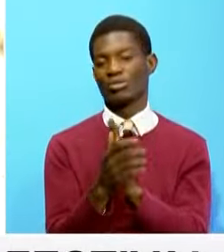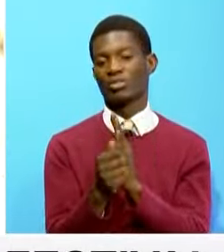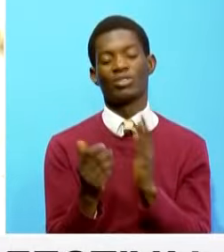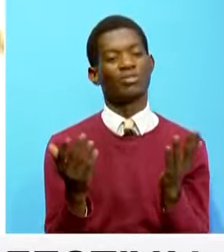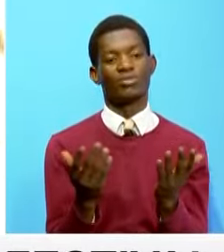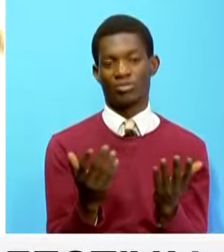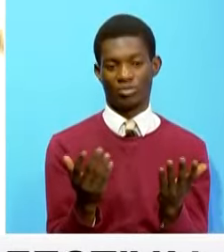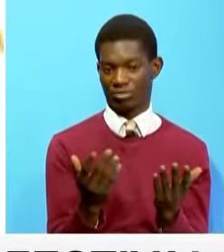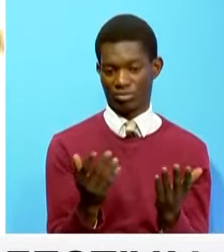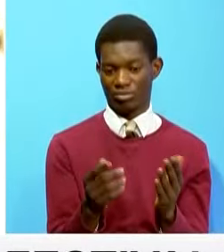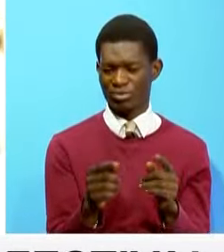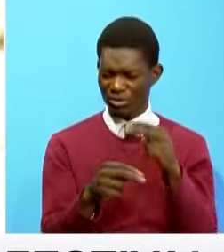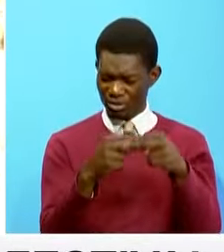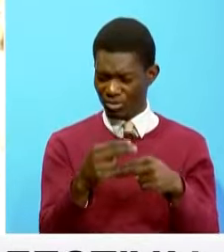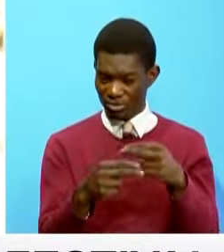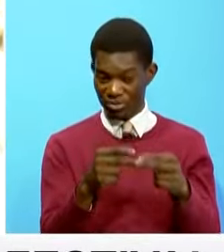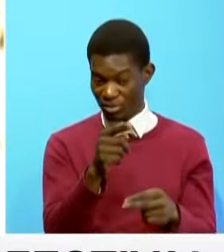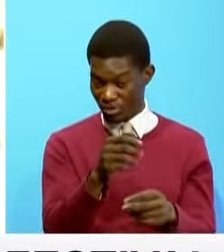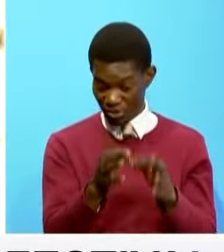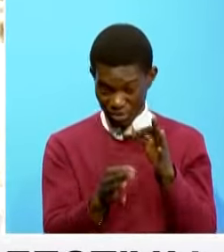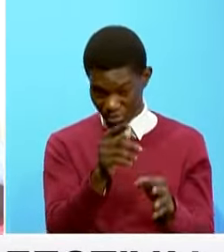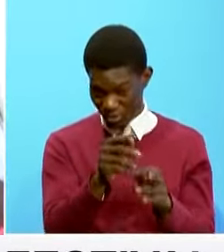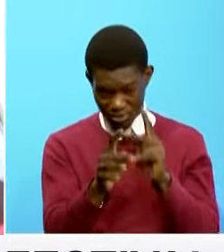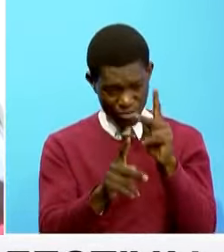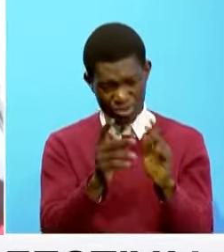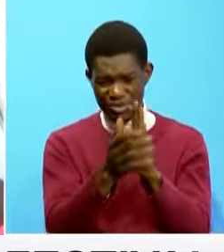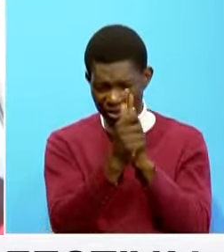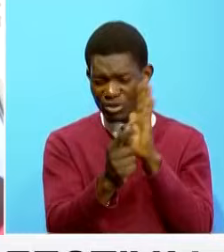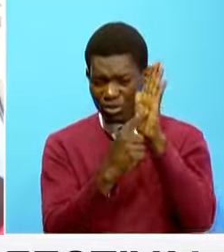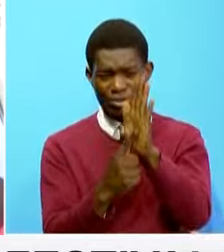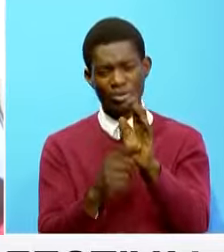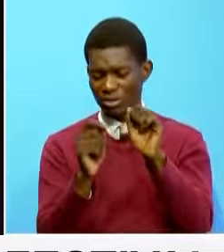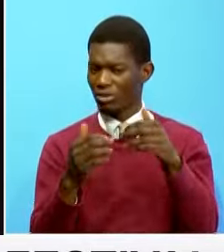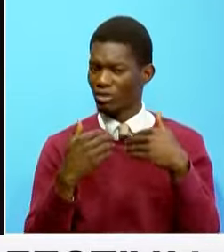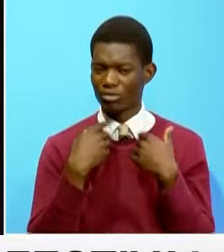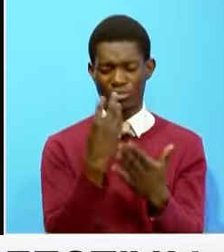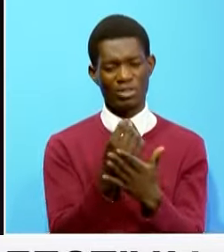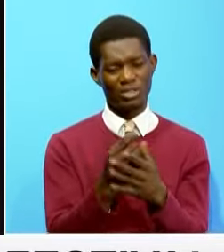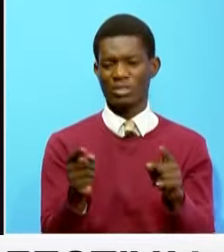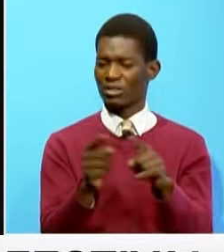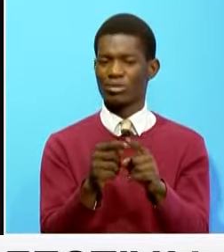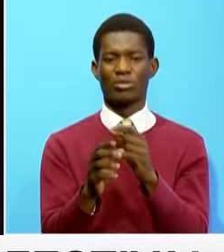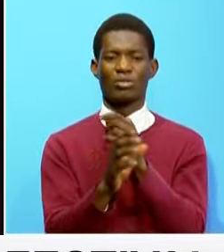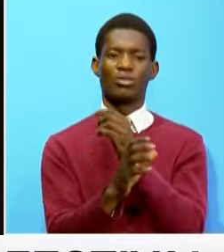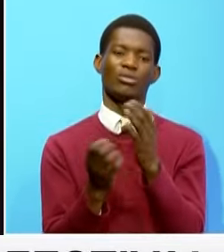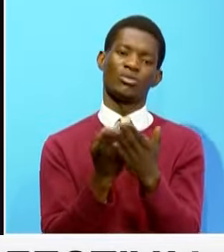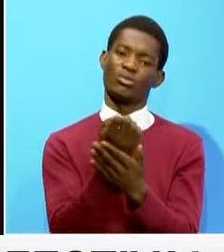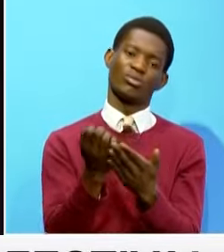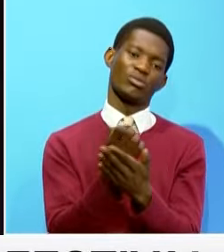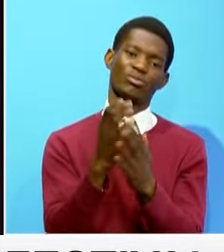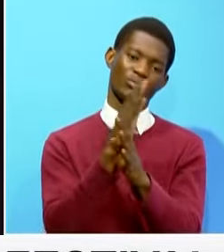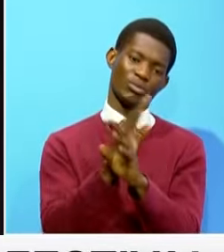districts, provinces, and the country at large. The District Community Sports Festival will present